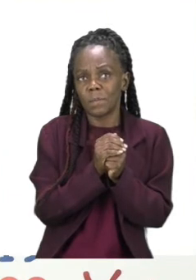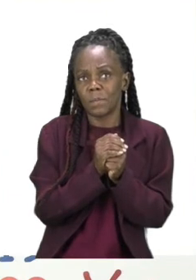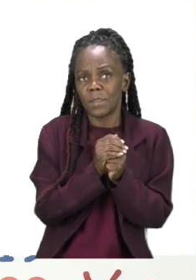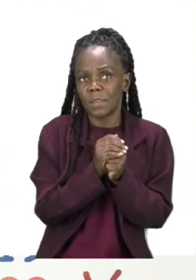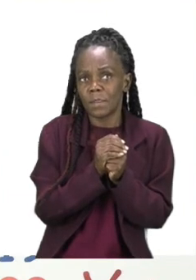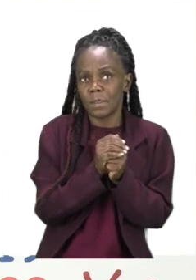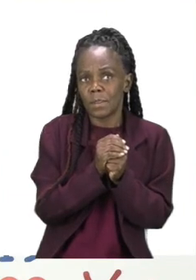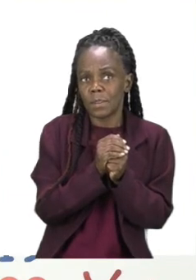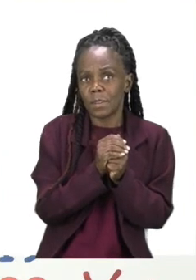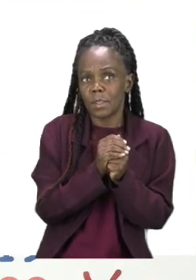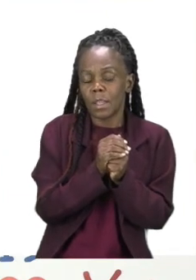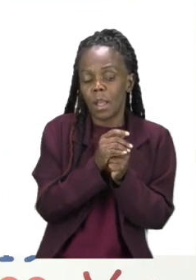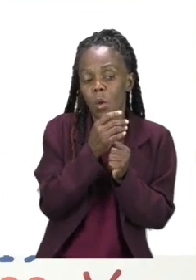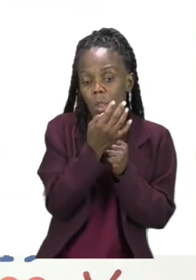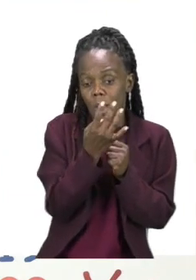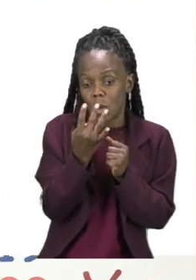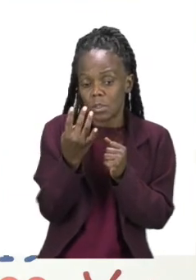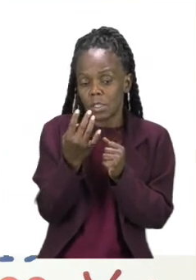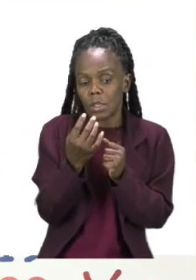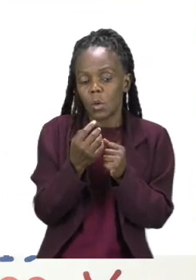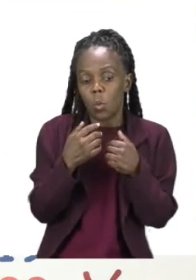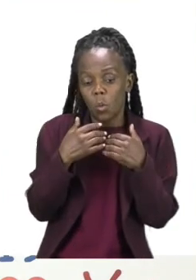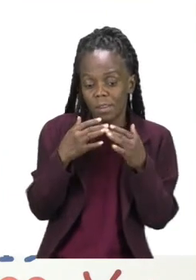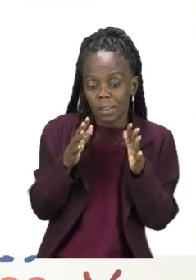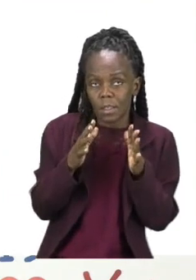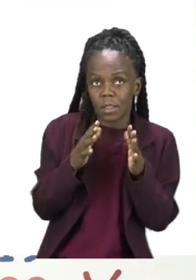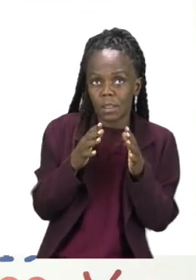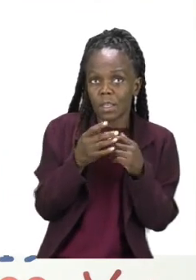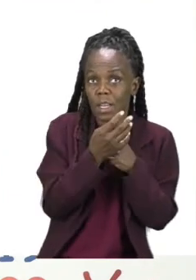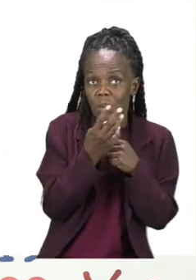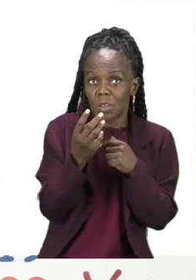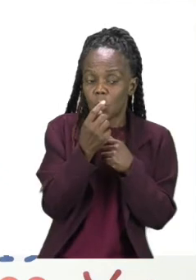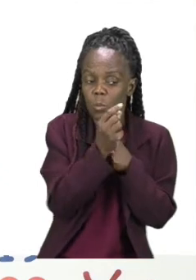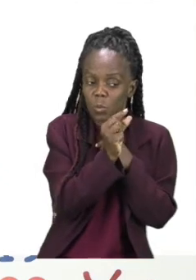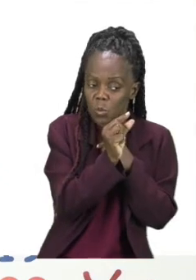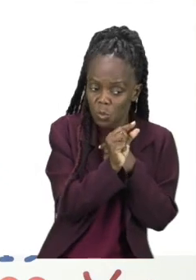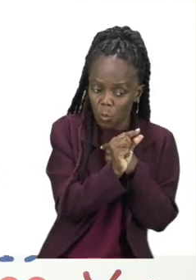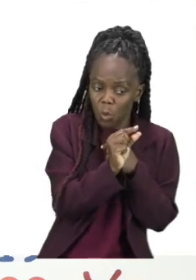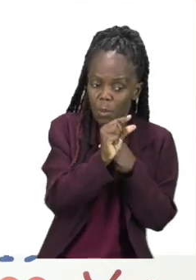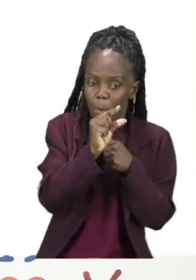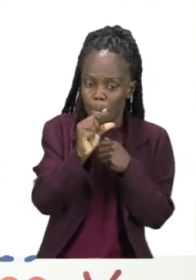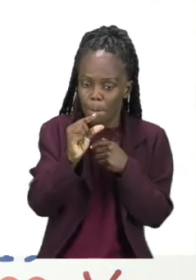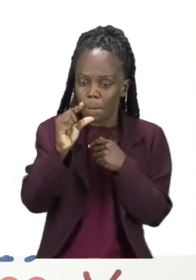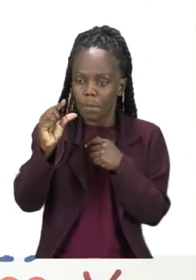small and then big. Is it 9?